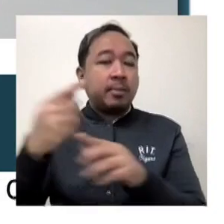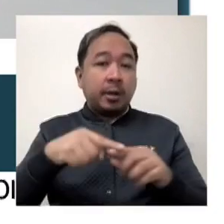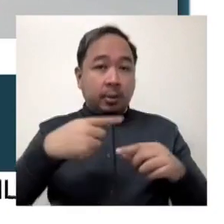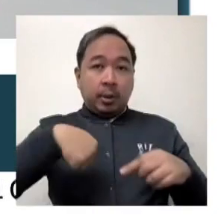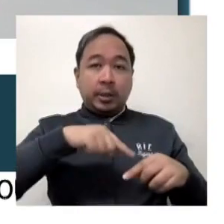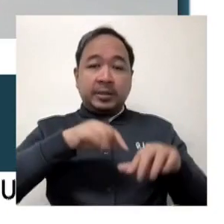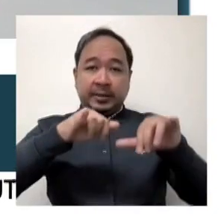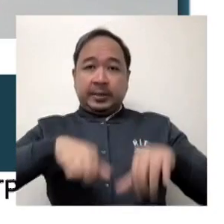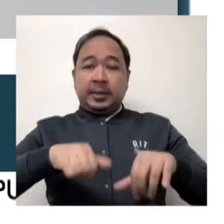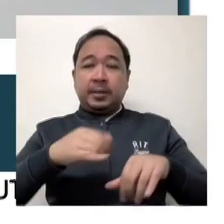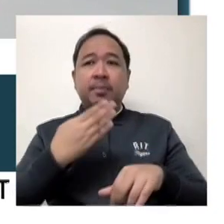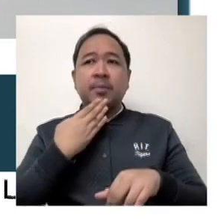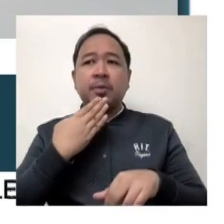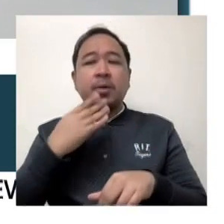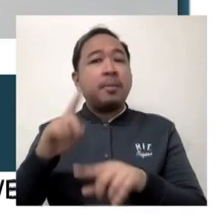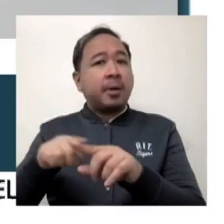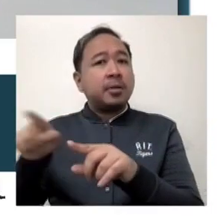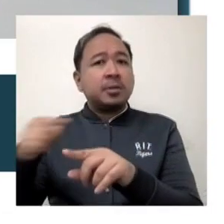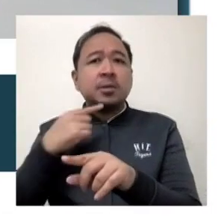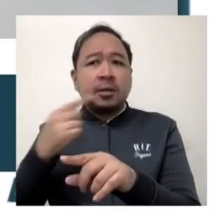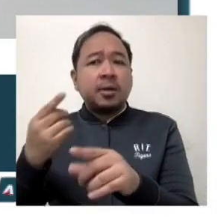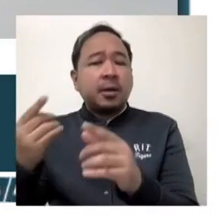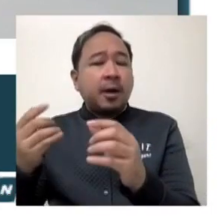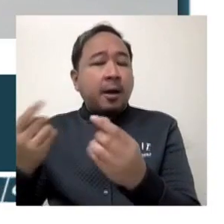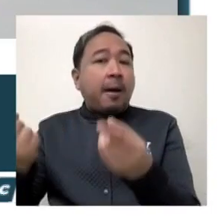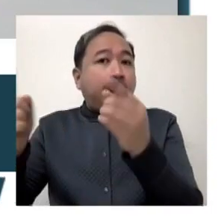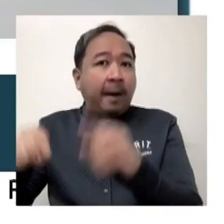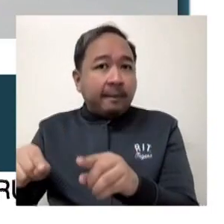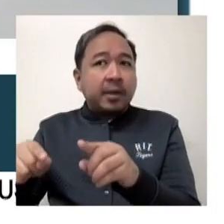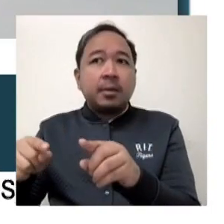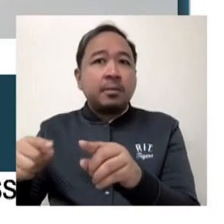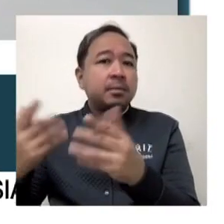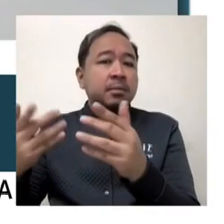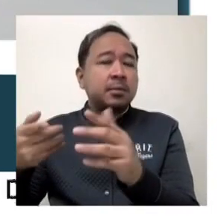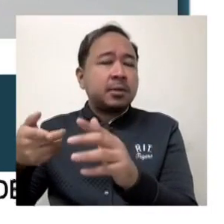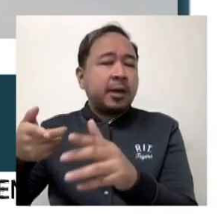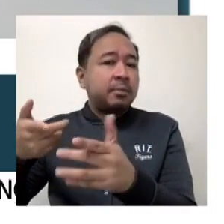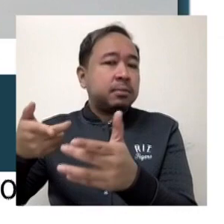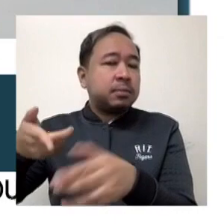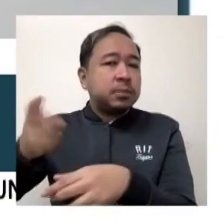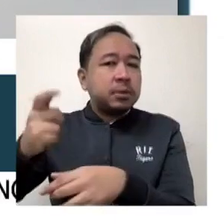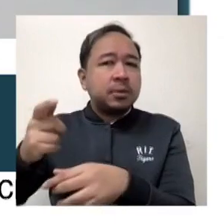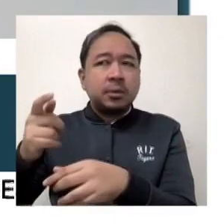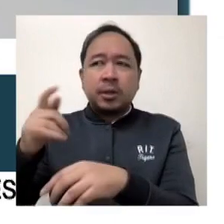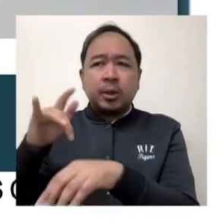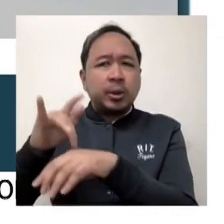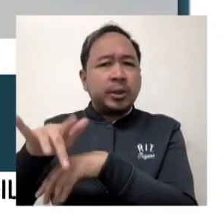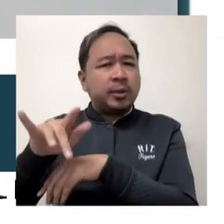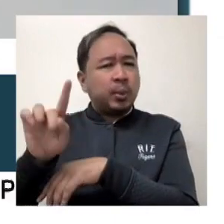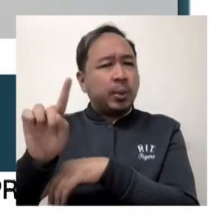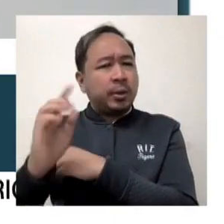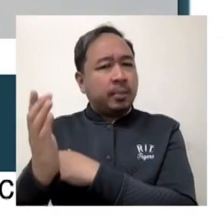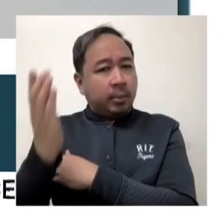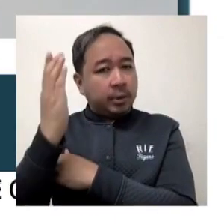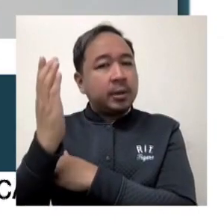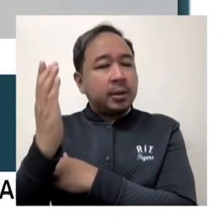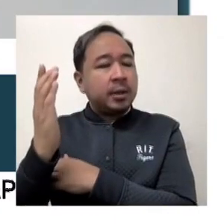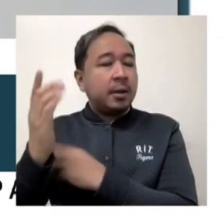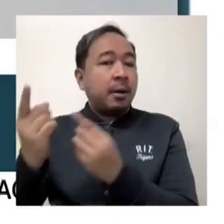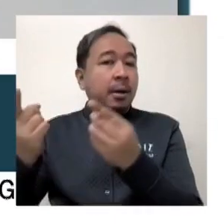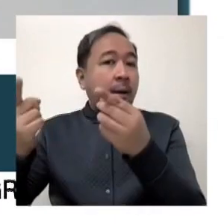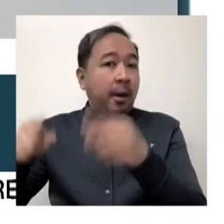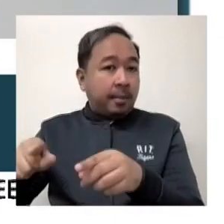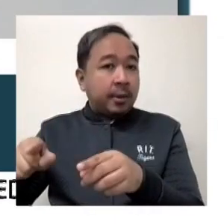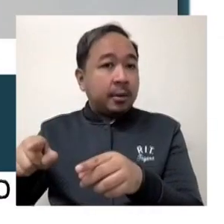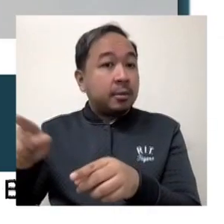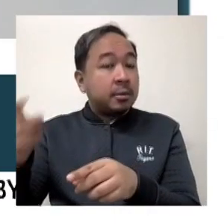nangyari kasi early in the morning, mga alauna yon eh. Alauna. Mm-hmm. At sabi nila eh,